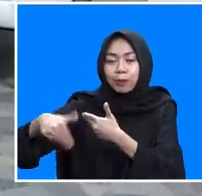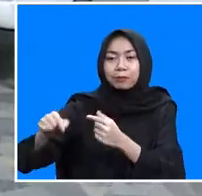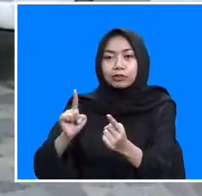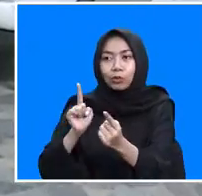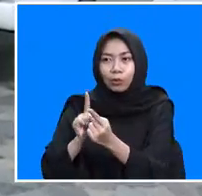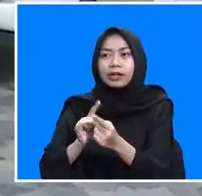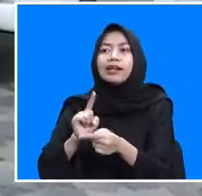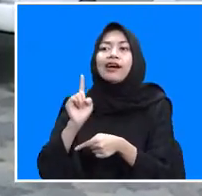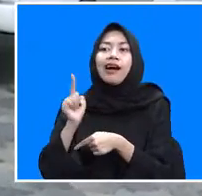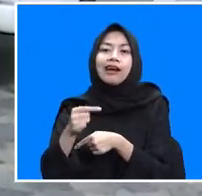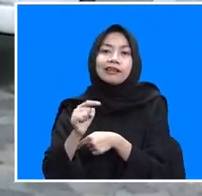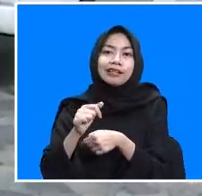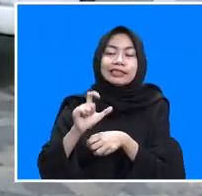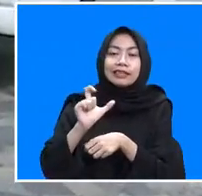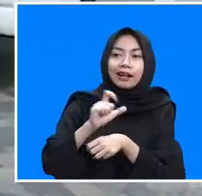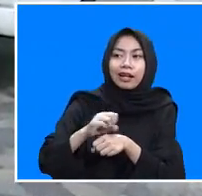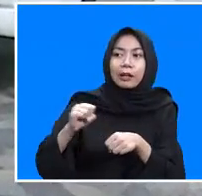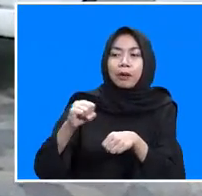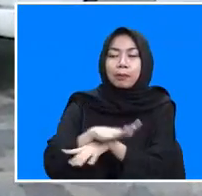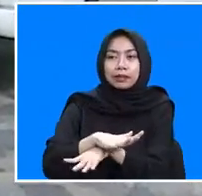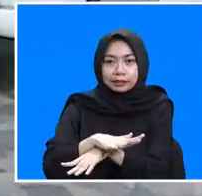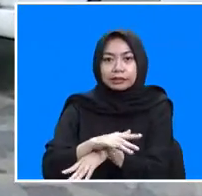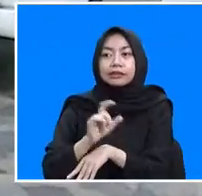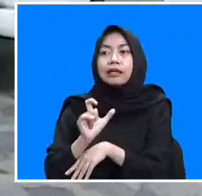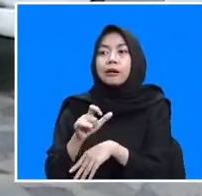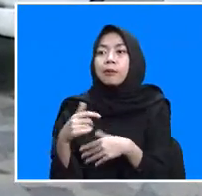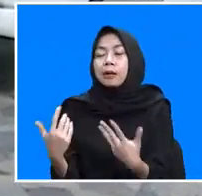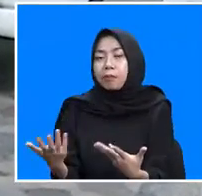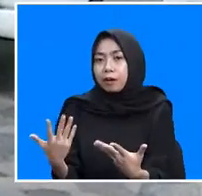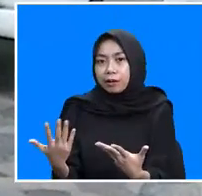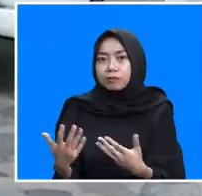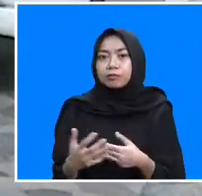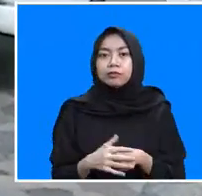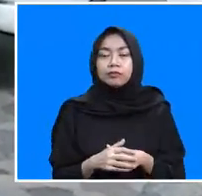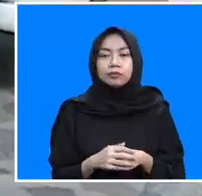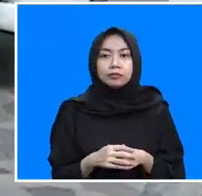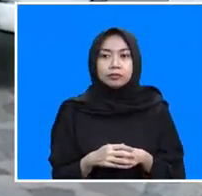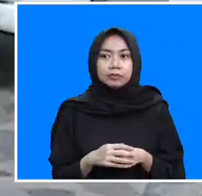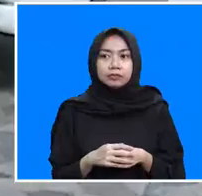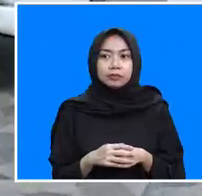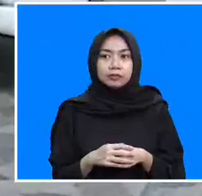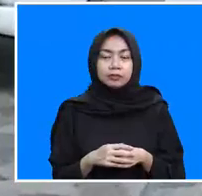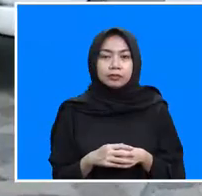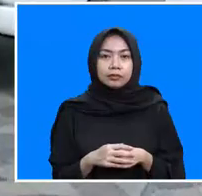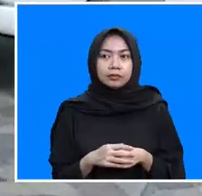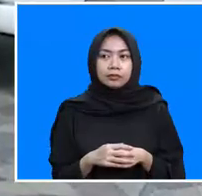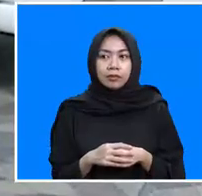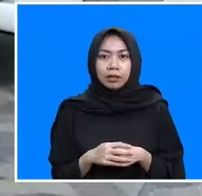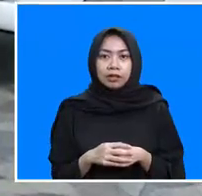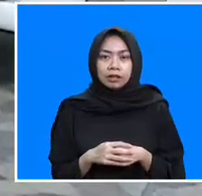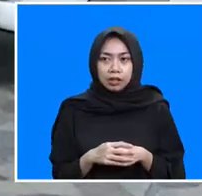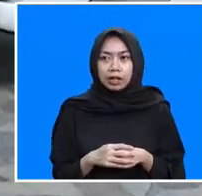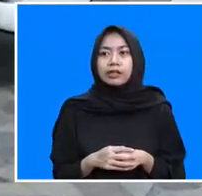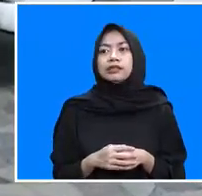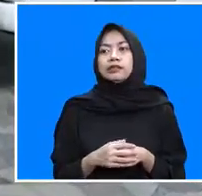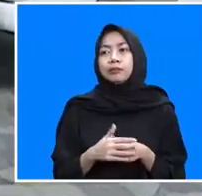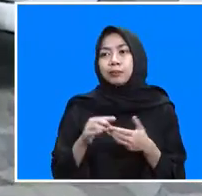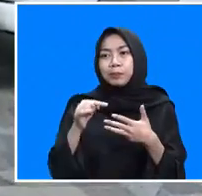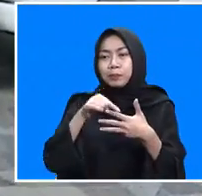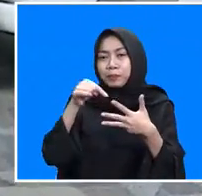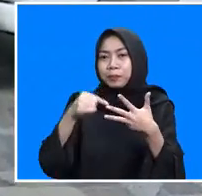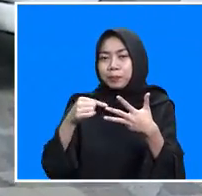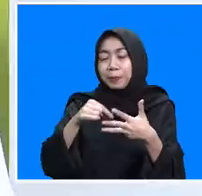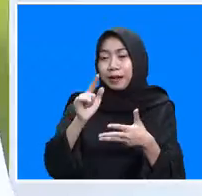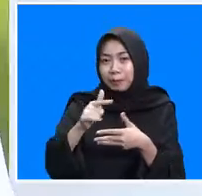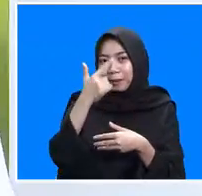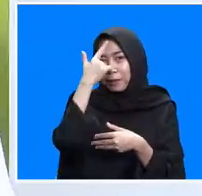Those things were actually focused on not so much the learning component, but around the well-being component. So one of the things we discovered was